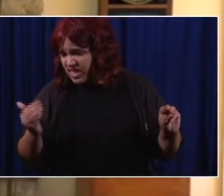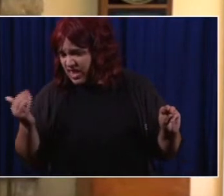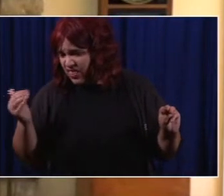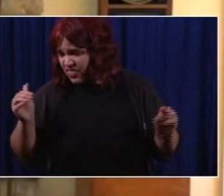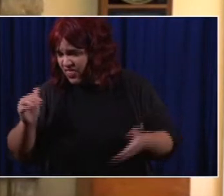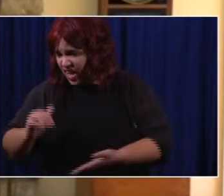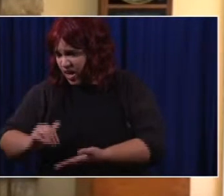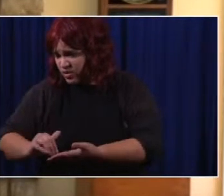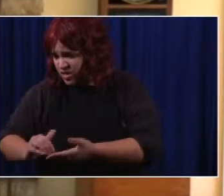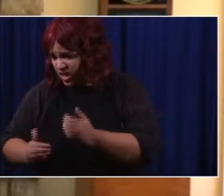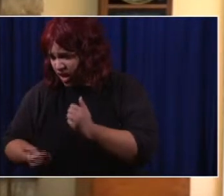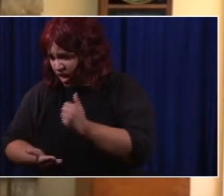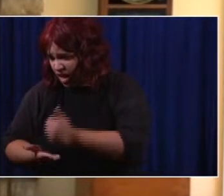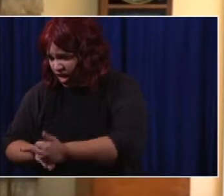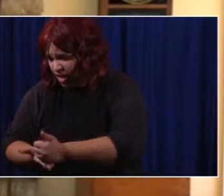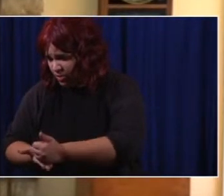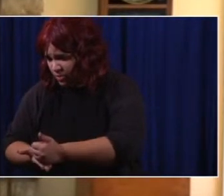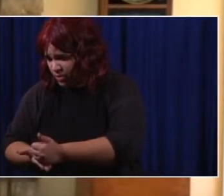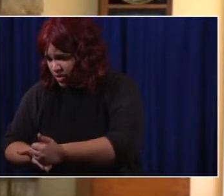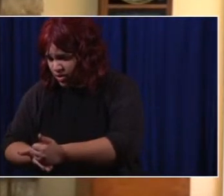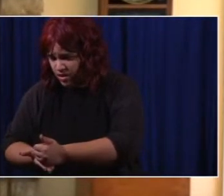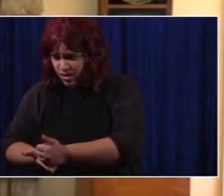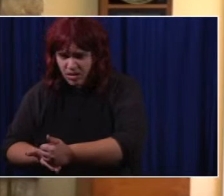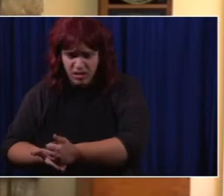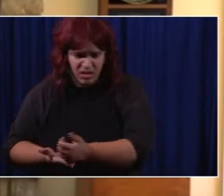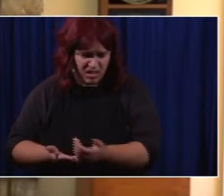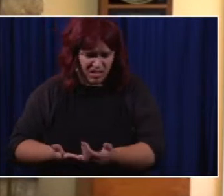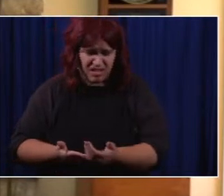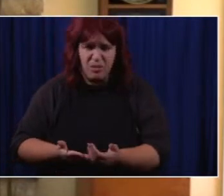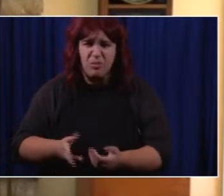million doesn't sound like a lot of hope.